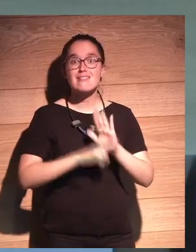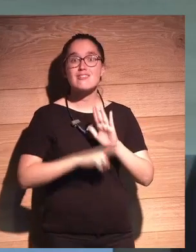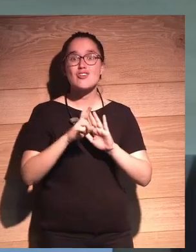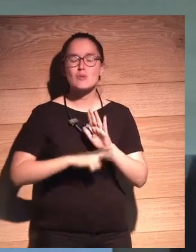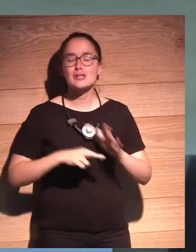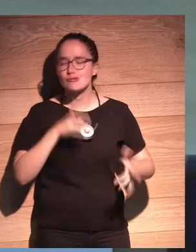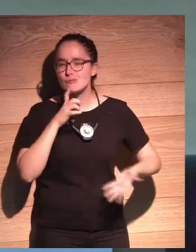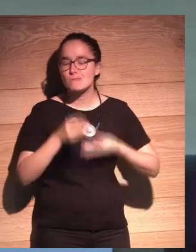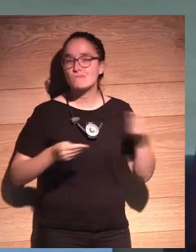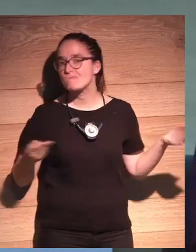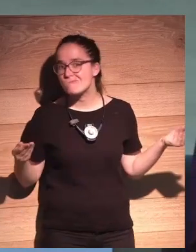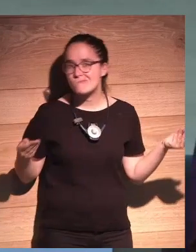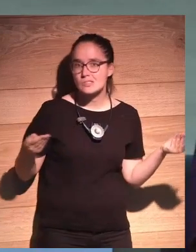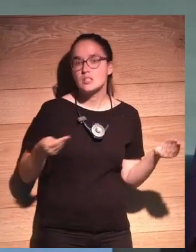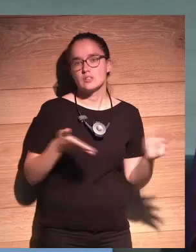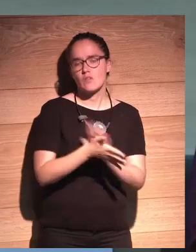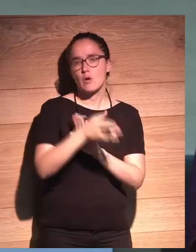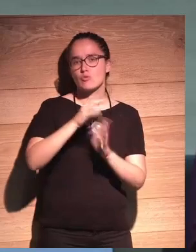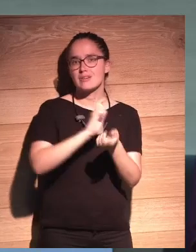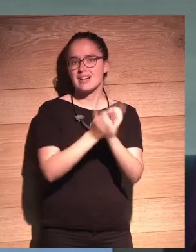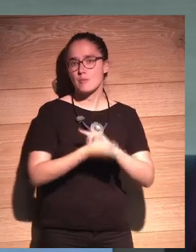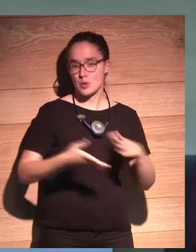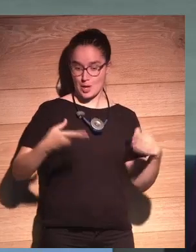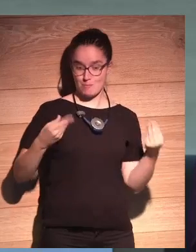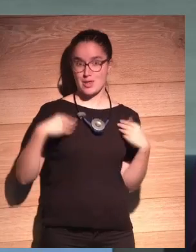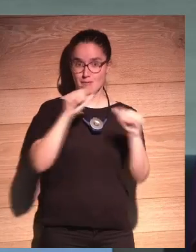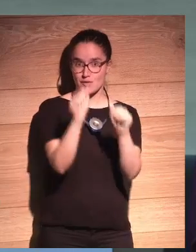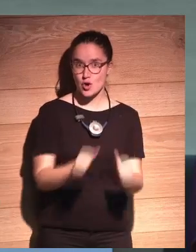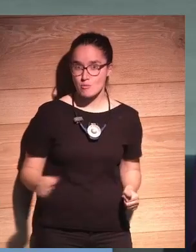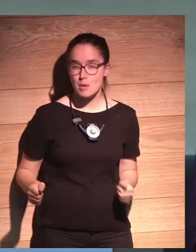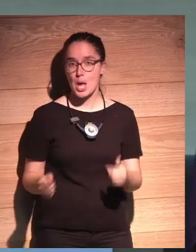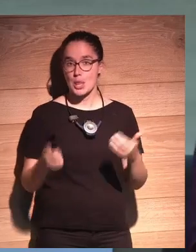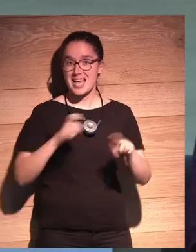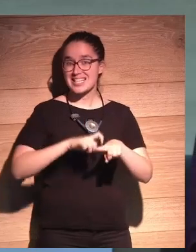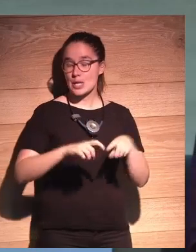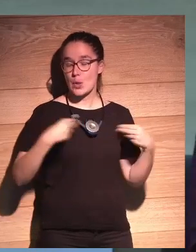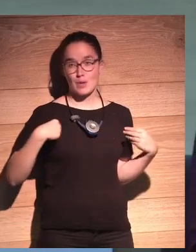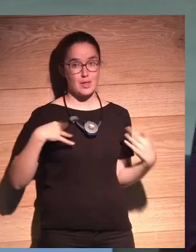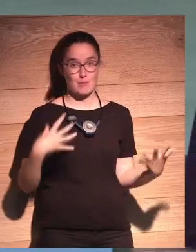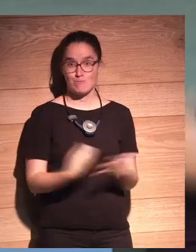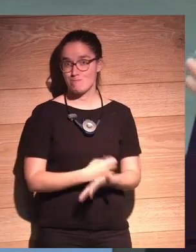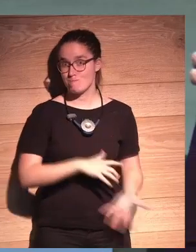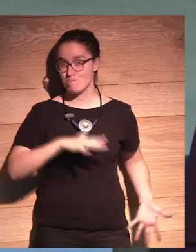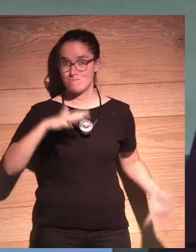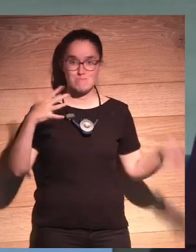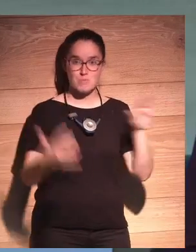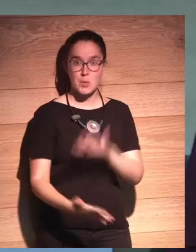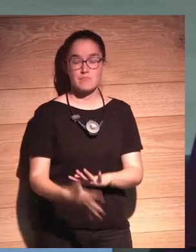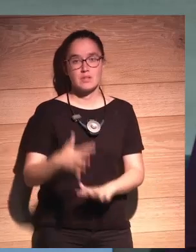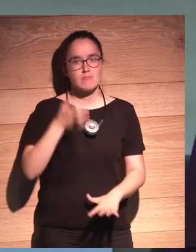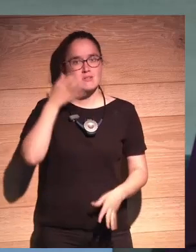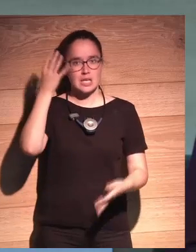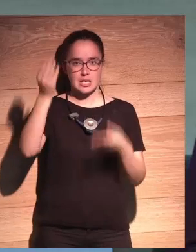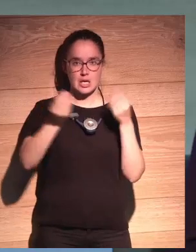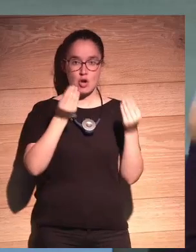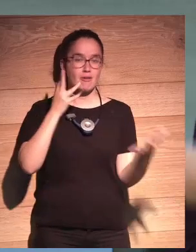we don't really know how to face this change in the rules of the game regarding our